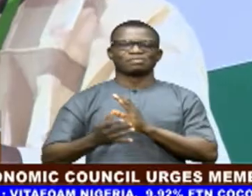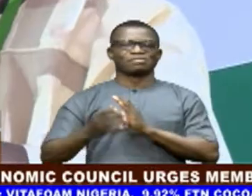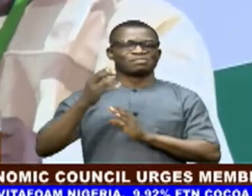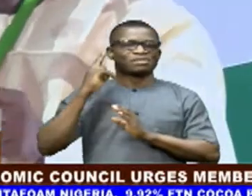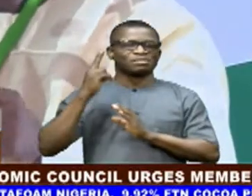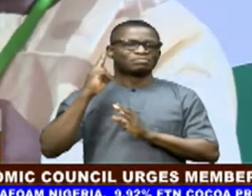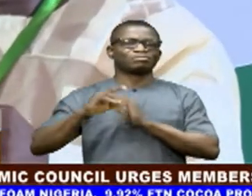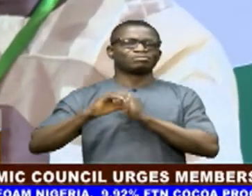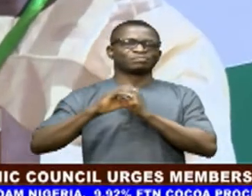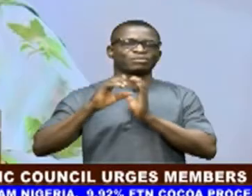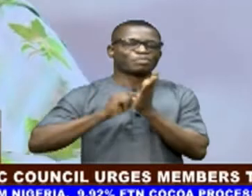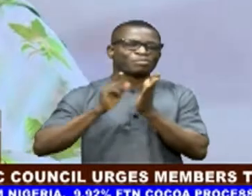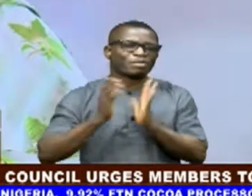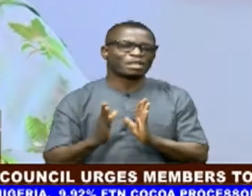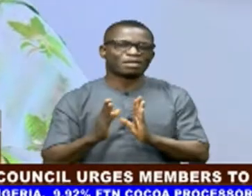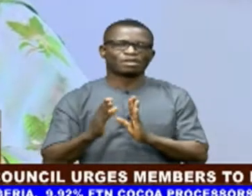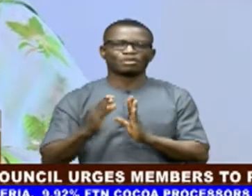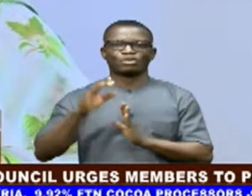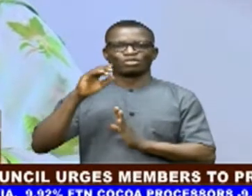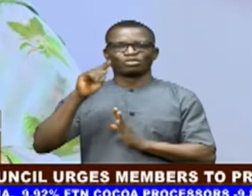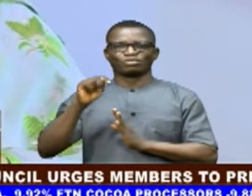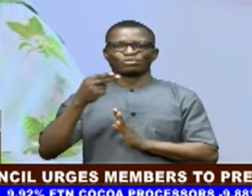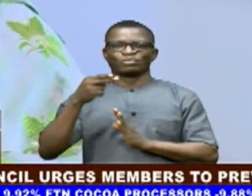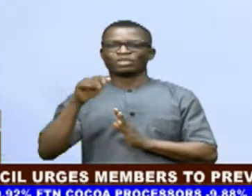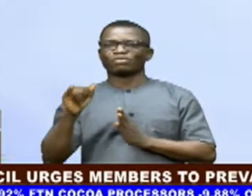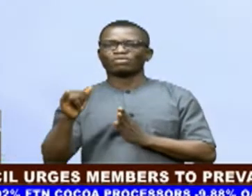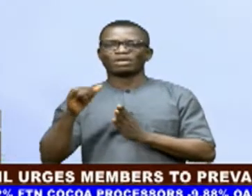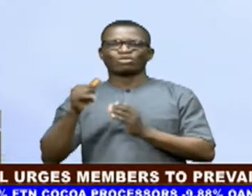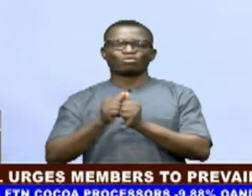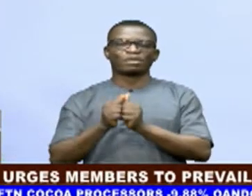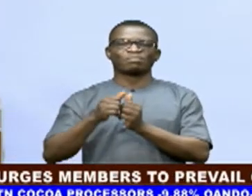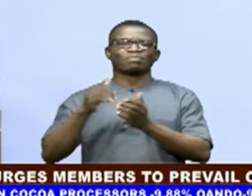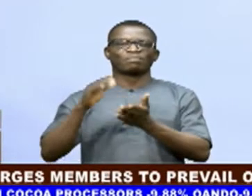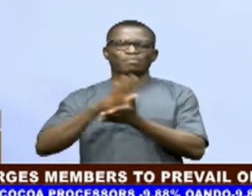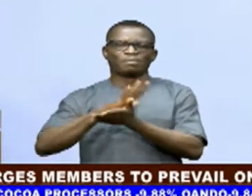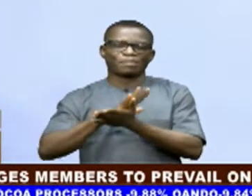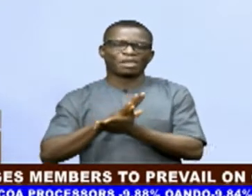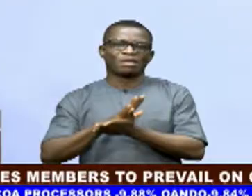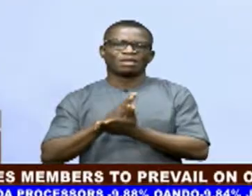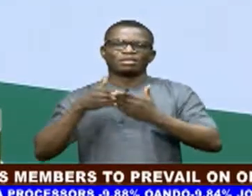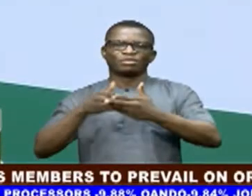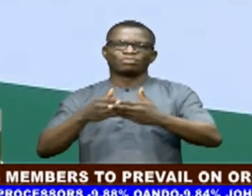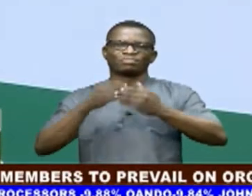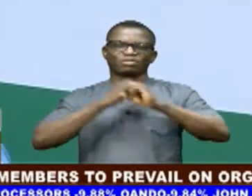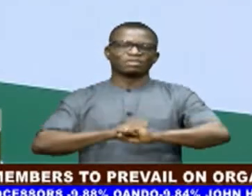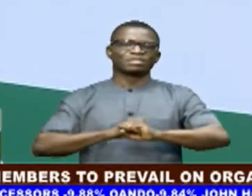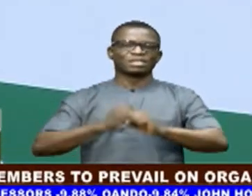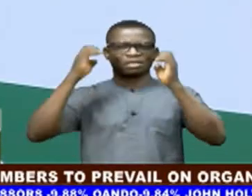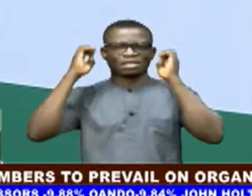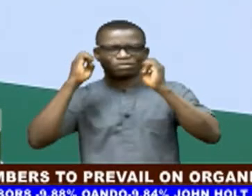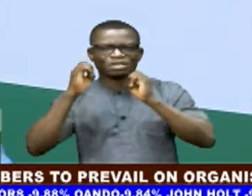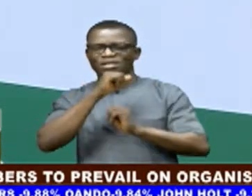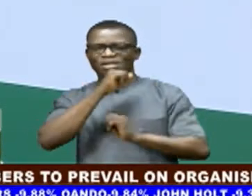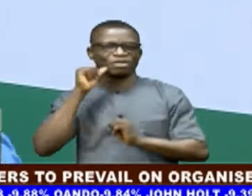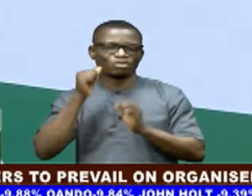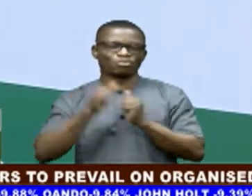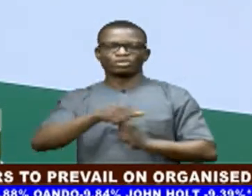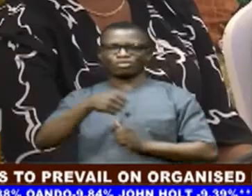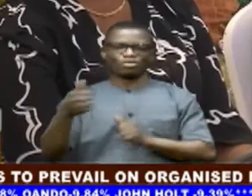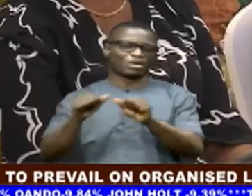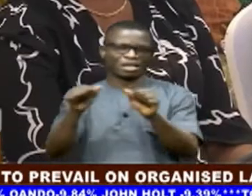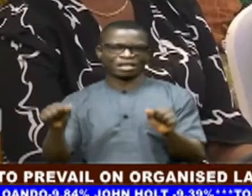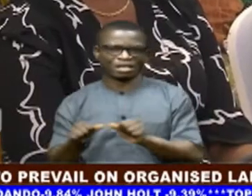Stova, expressed the lead paper which touched on public service, security, education, agriculture, and other